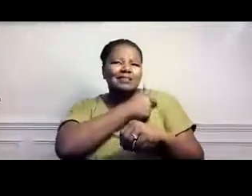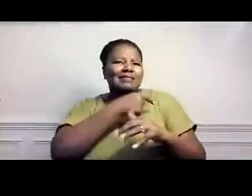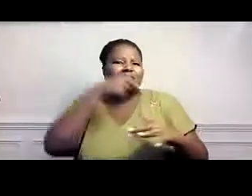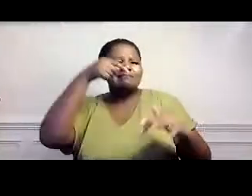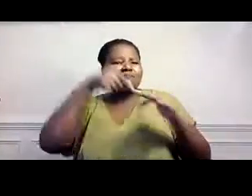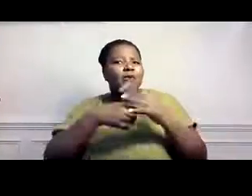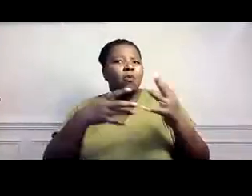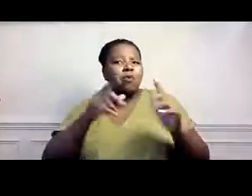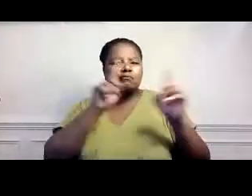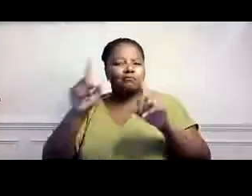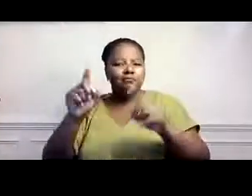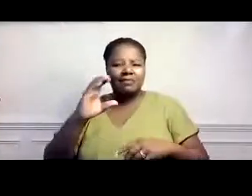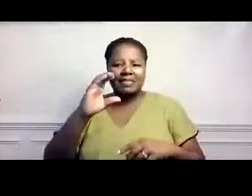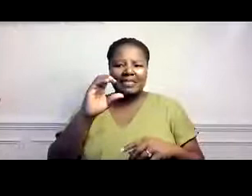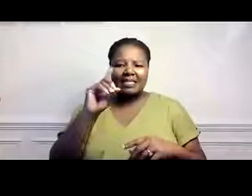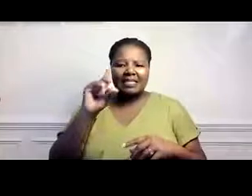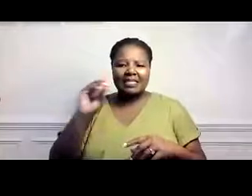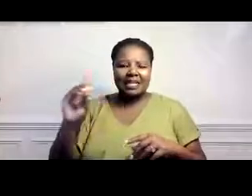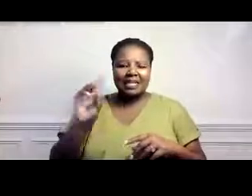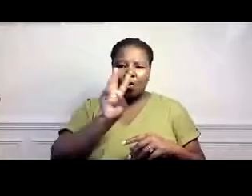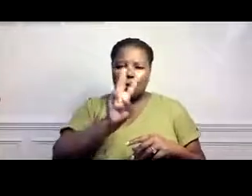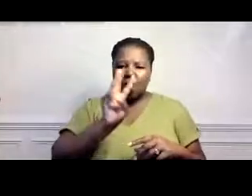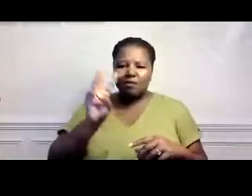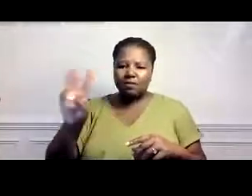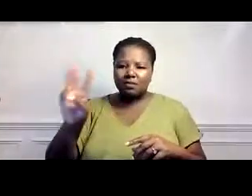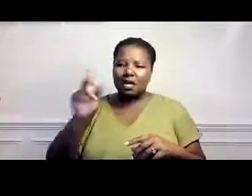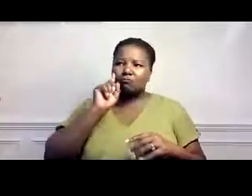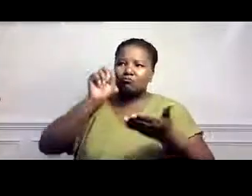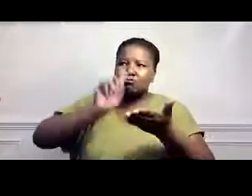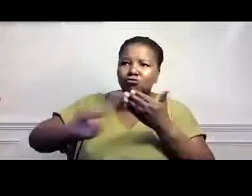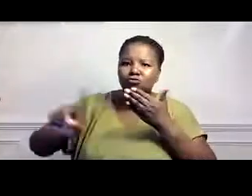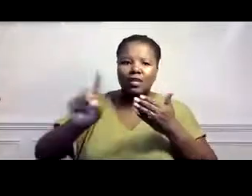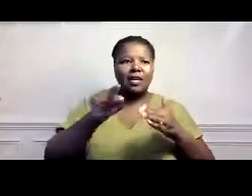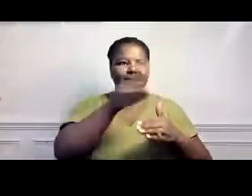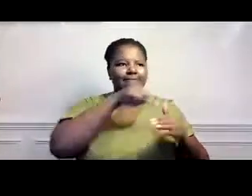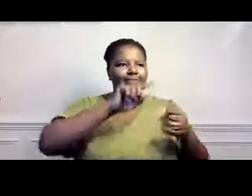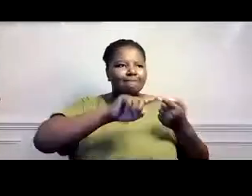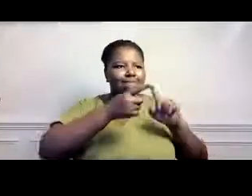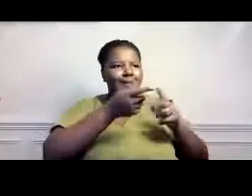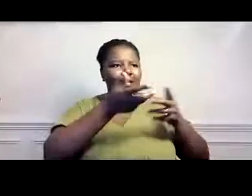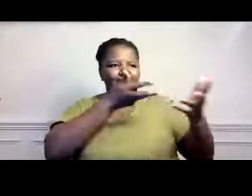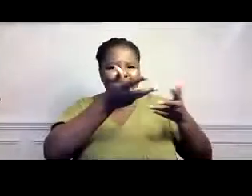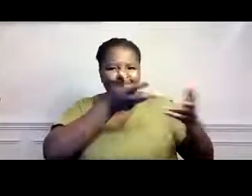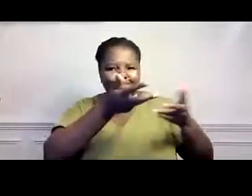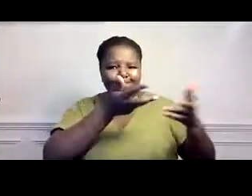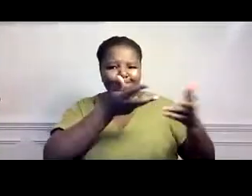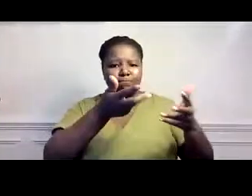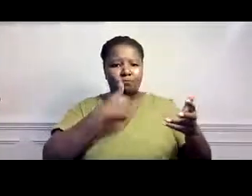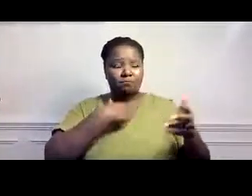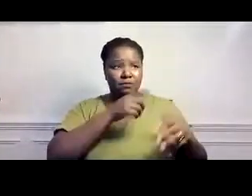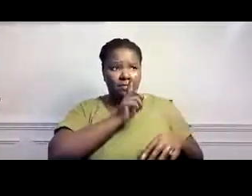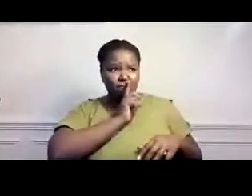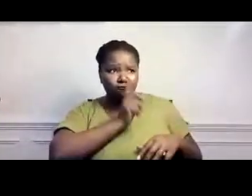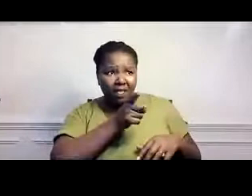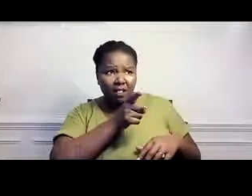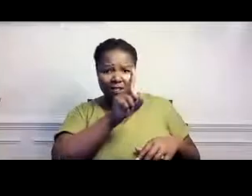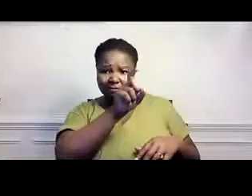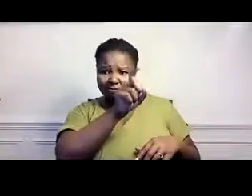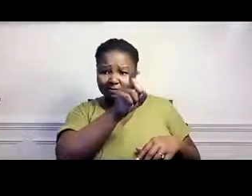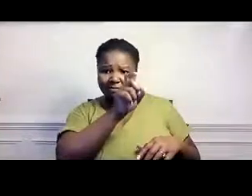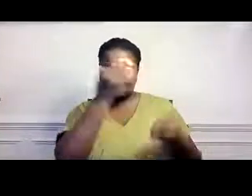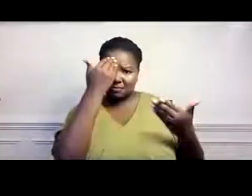CDC website continually and talking to folks in the field to see how legit this process was going to be.